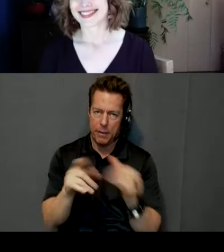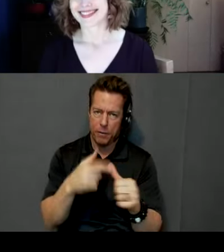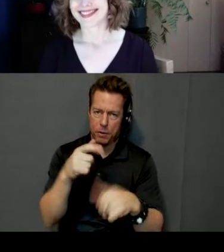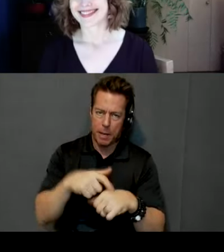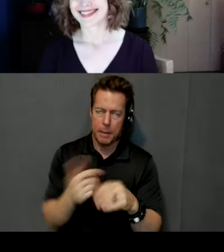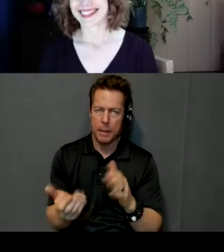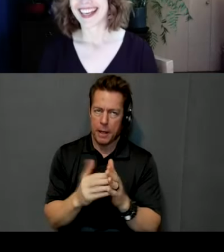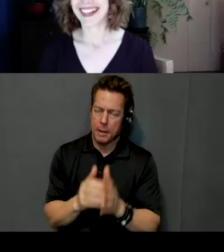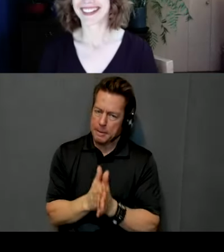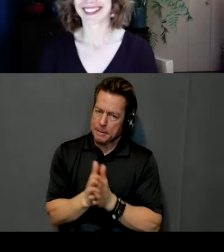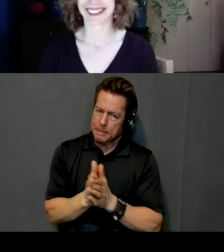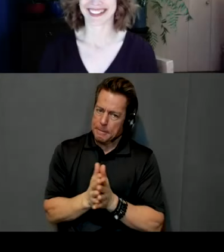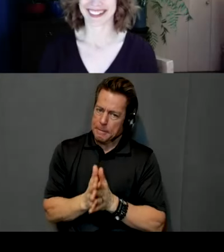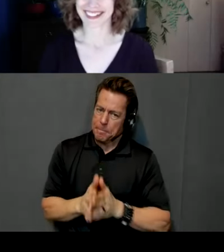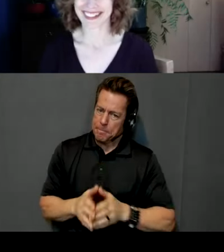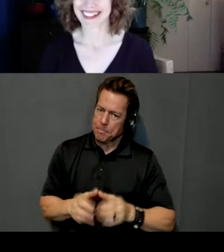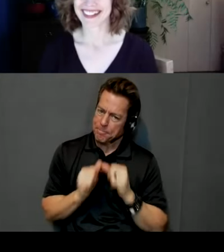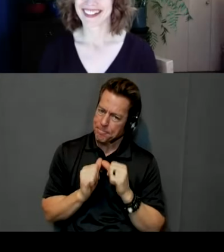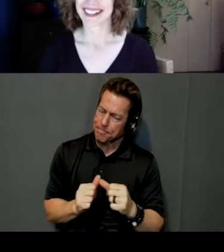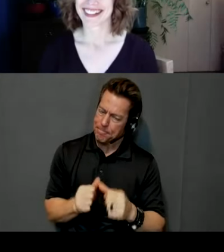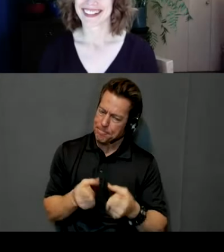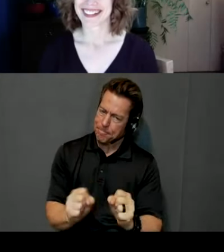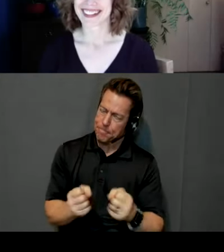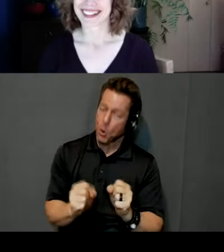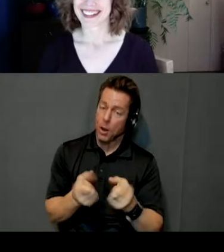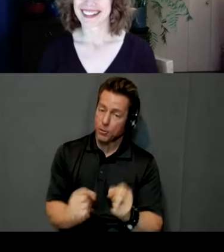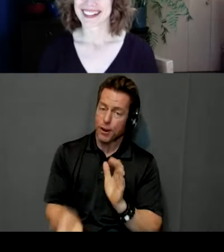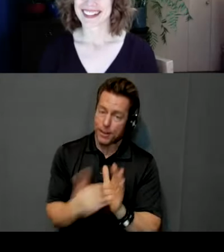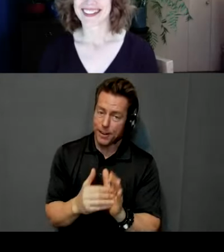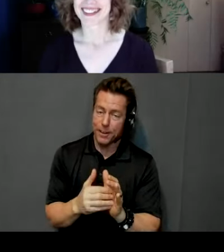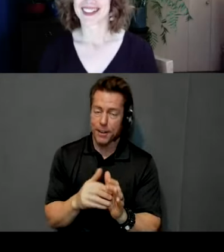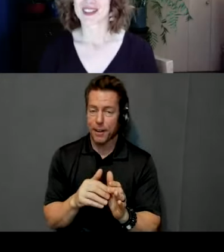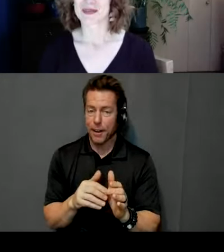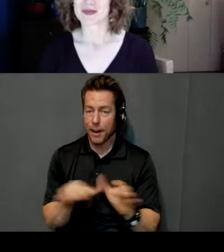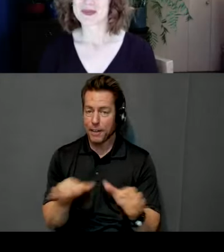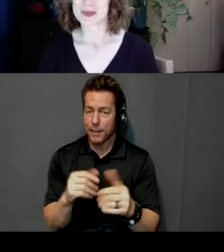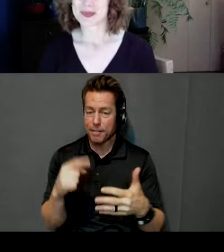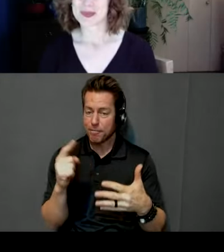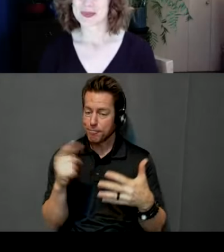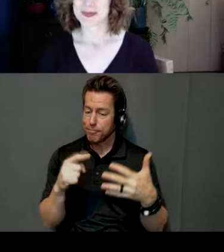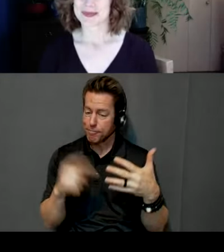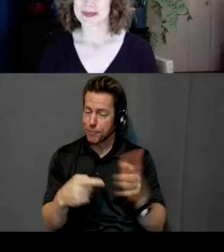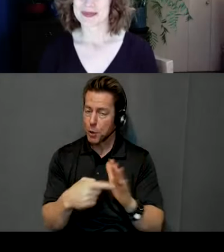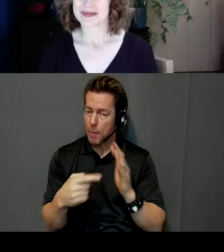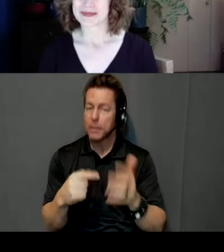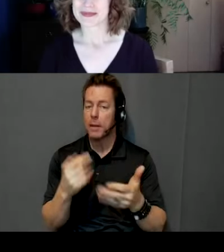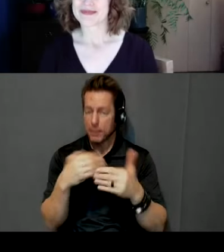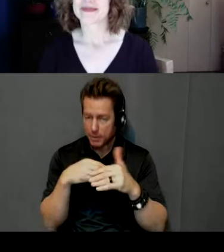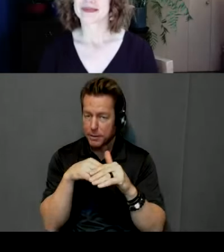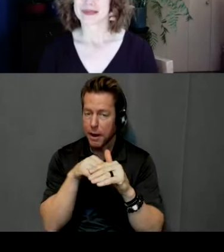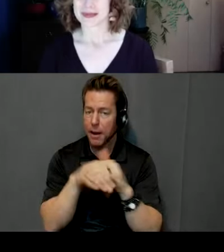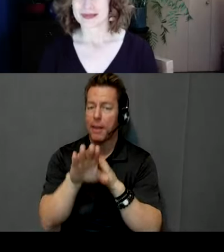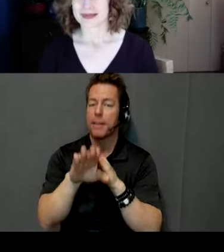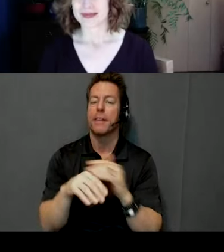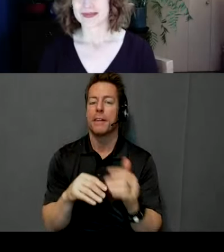I'm very persistent. So I tried again, and I did what they said I needed to do, and I did get in. And